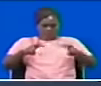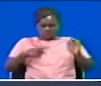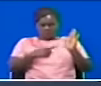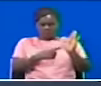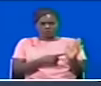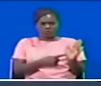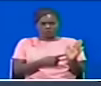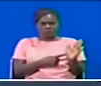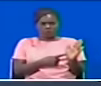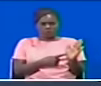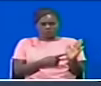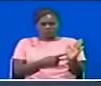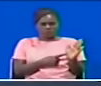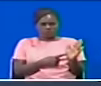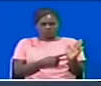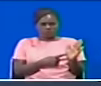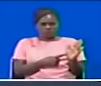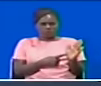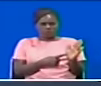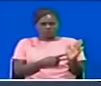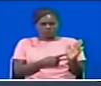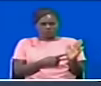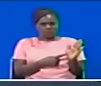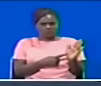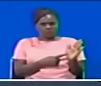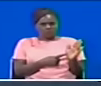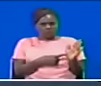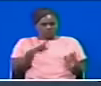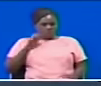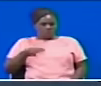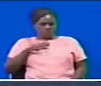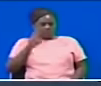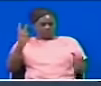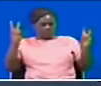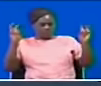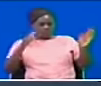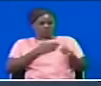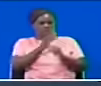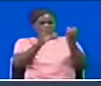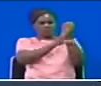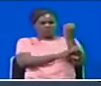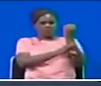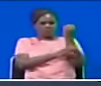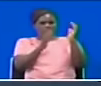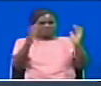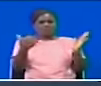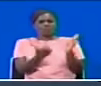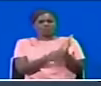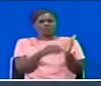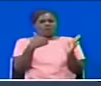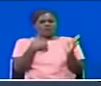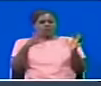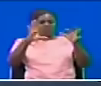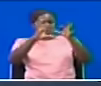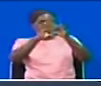at the African Women's Study Center, it's it basically looks at women's issues across the country. One of the biggest things is there has been a